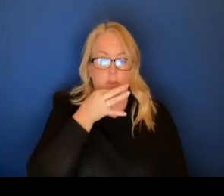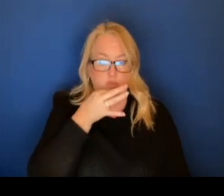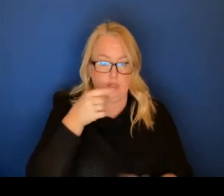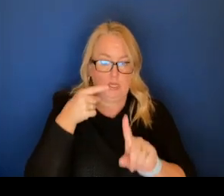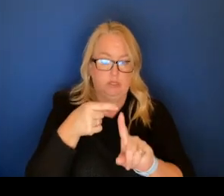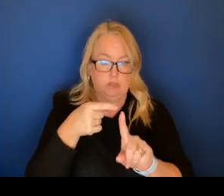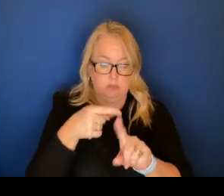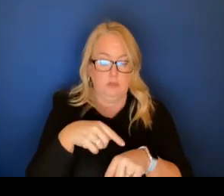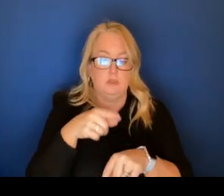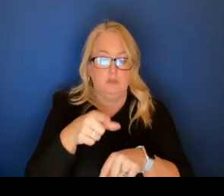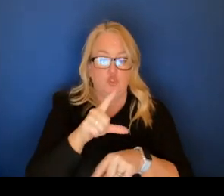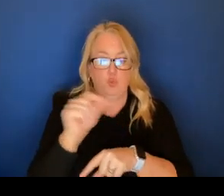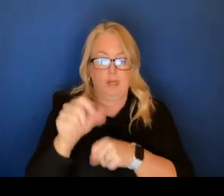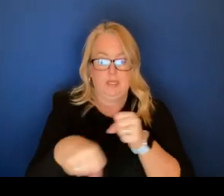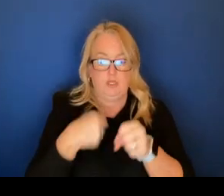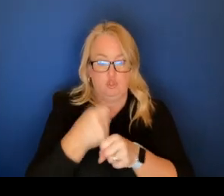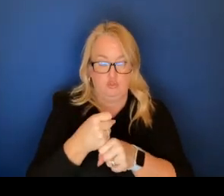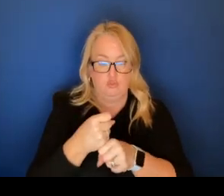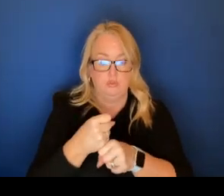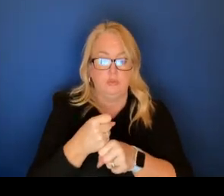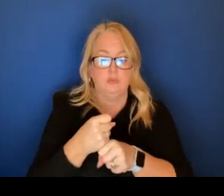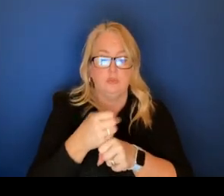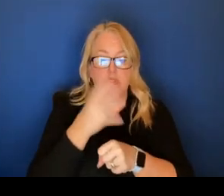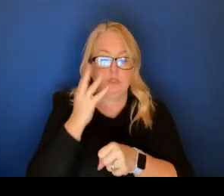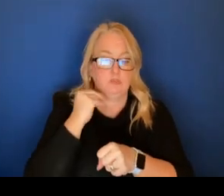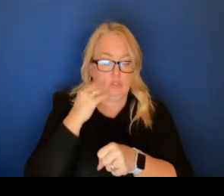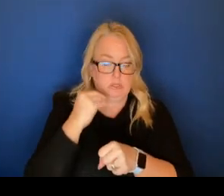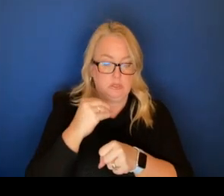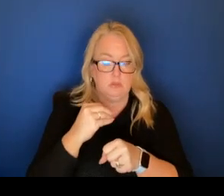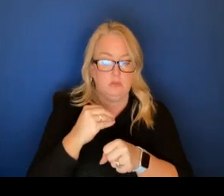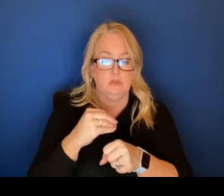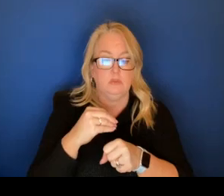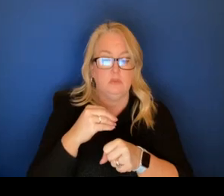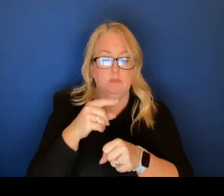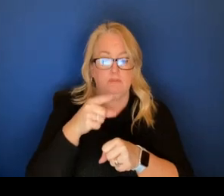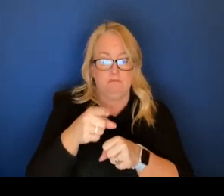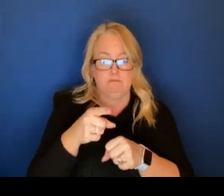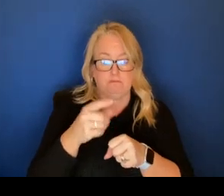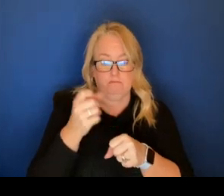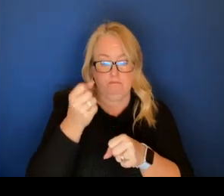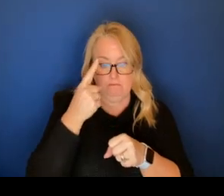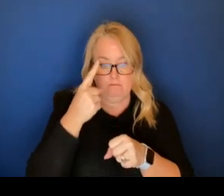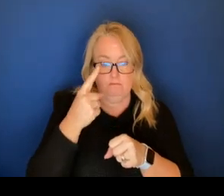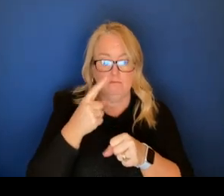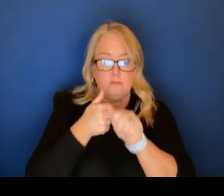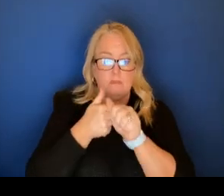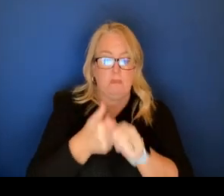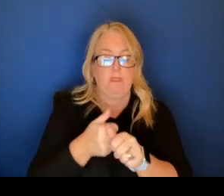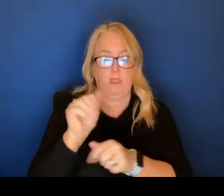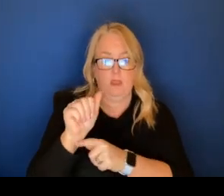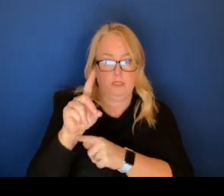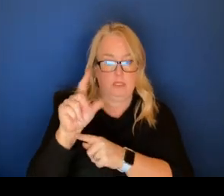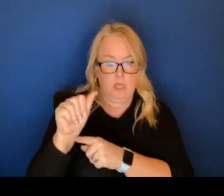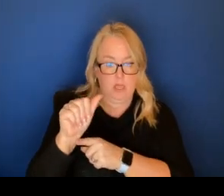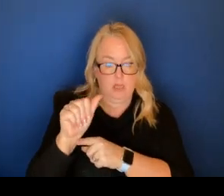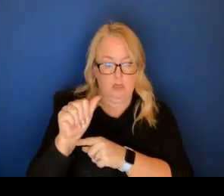performing accessibility consulting services, Americans with Disabilities Act compliance